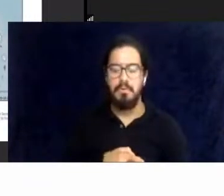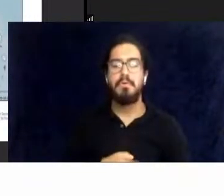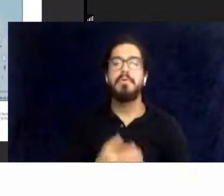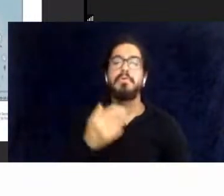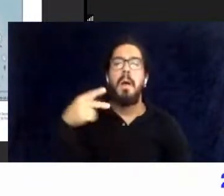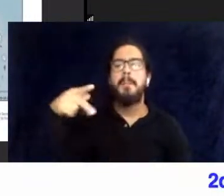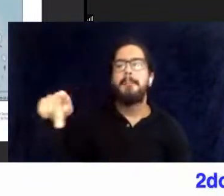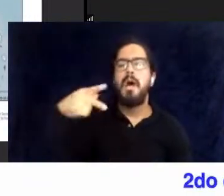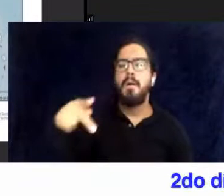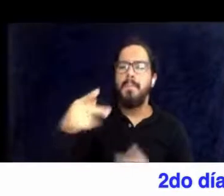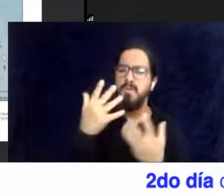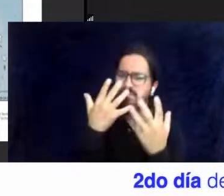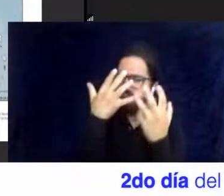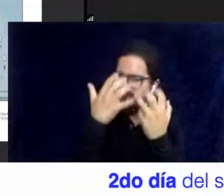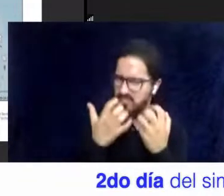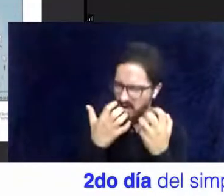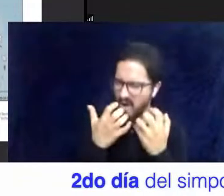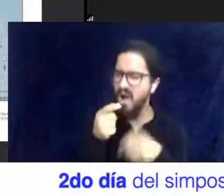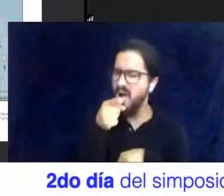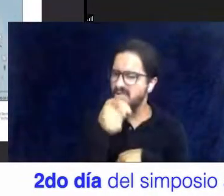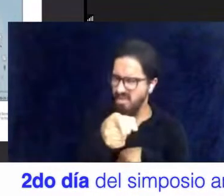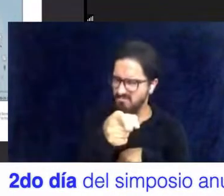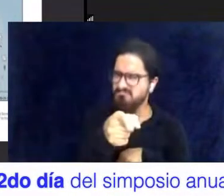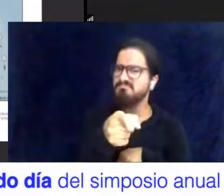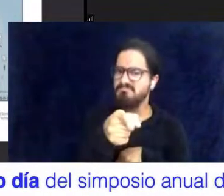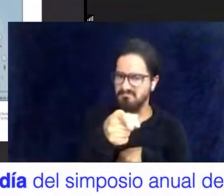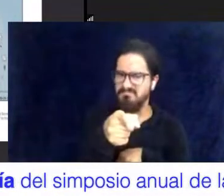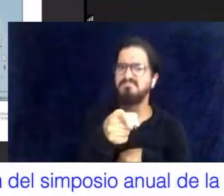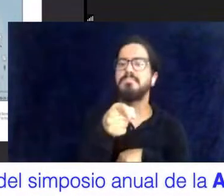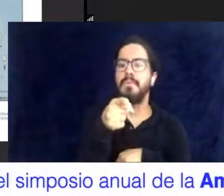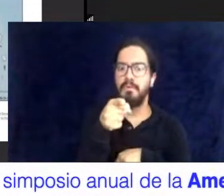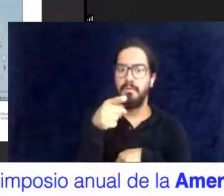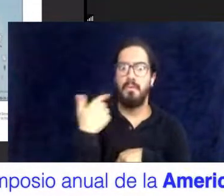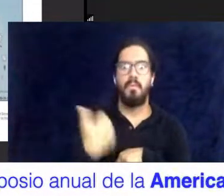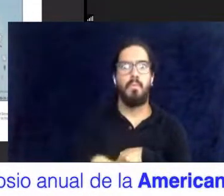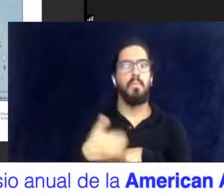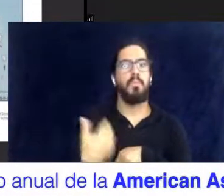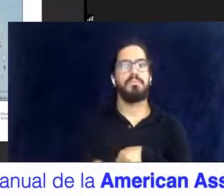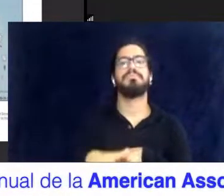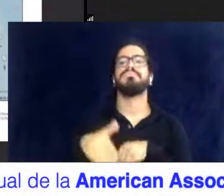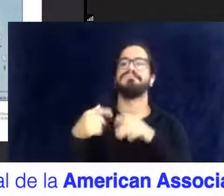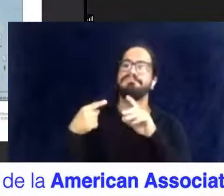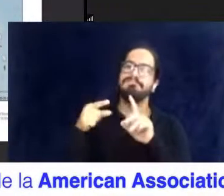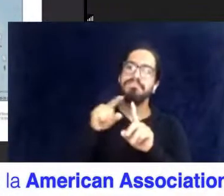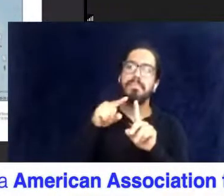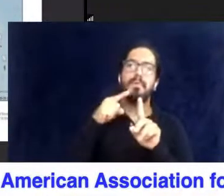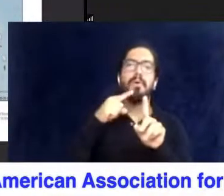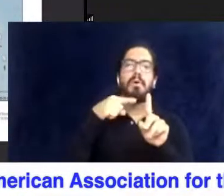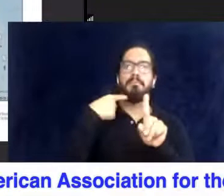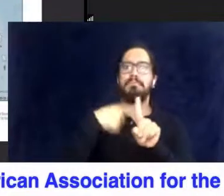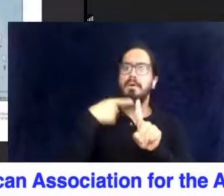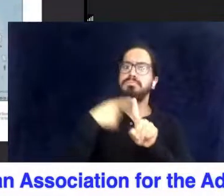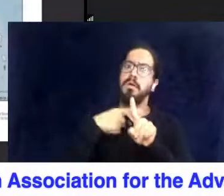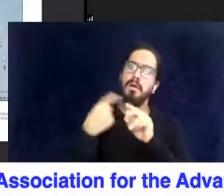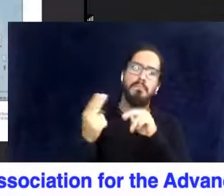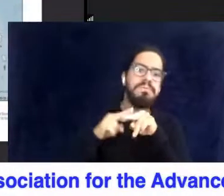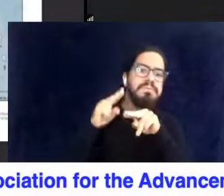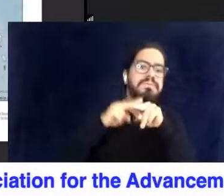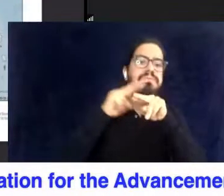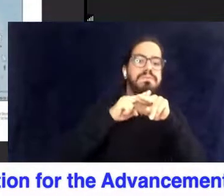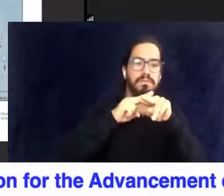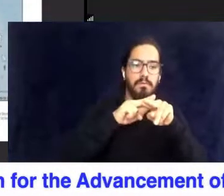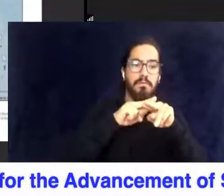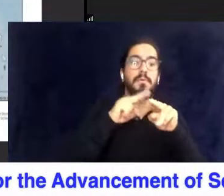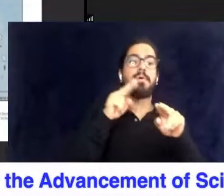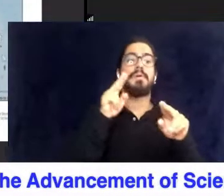is where cases, they're the highest incident rates per 100,000 population. And we see again,